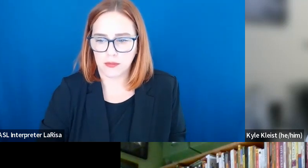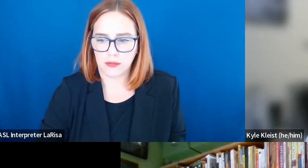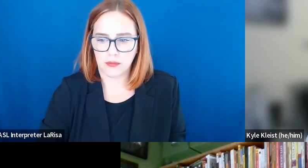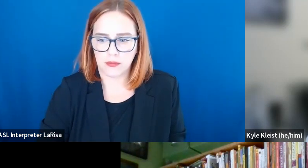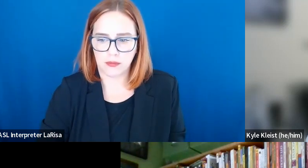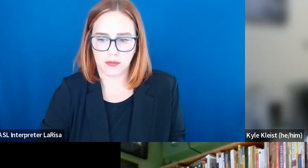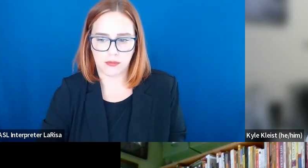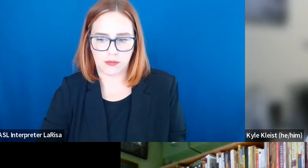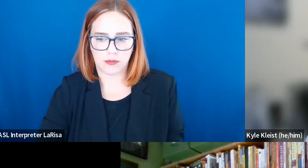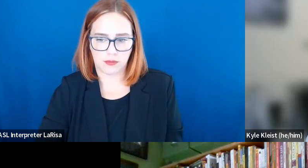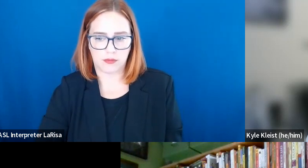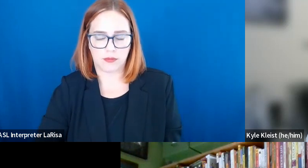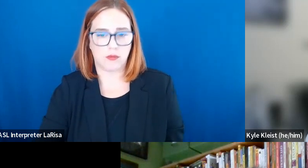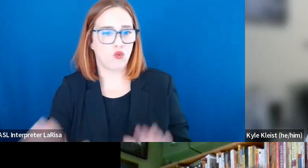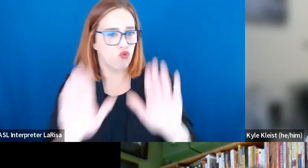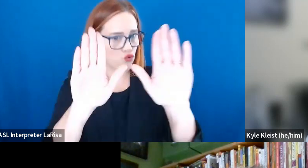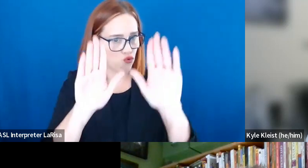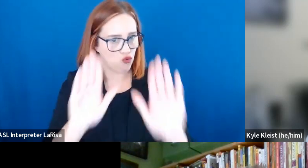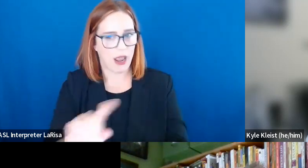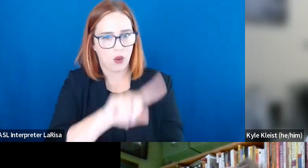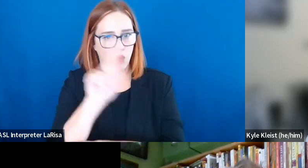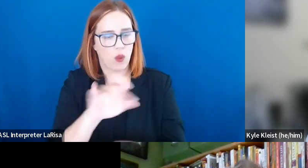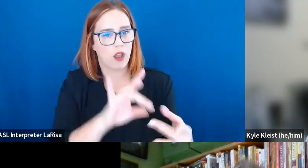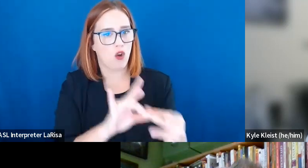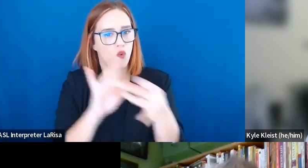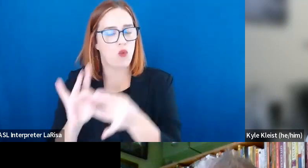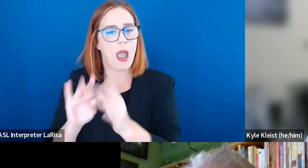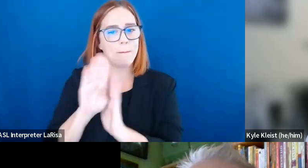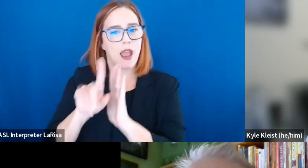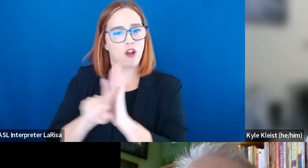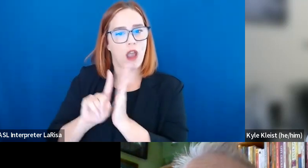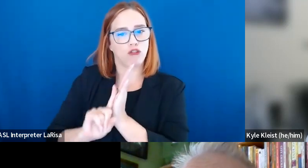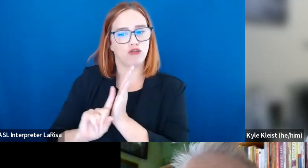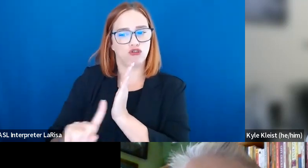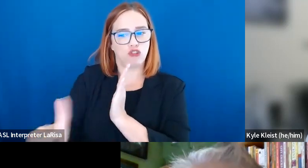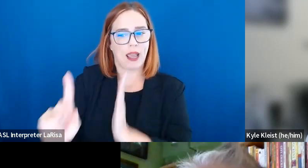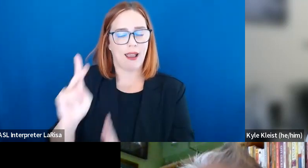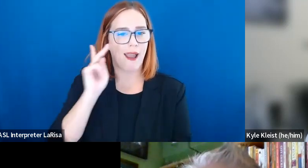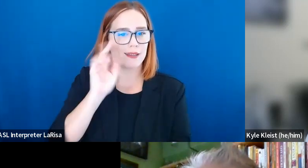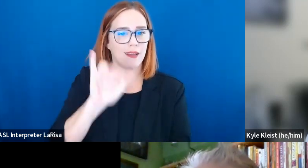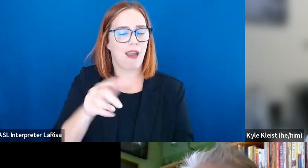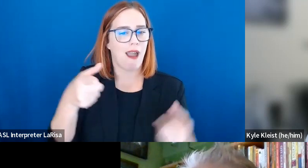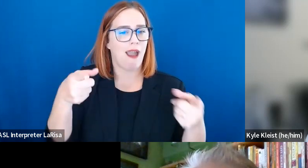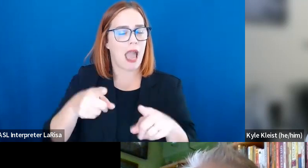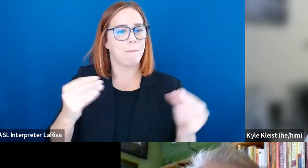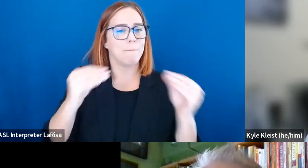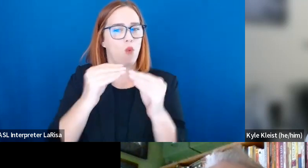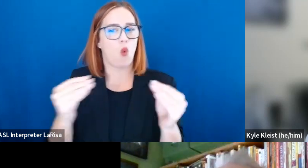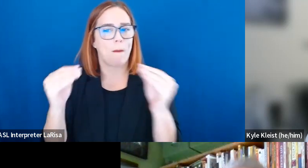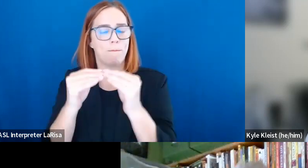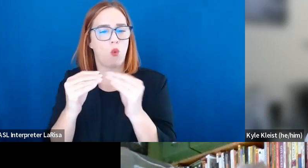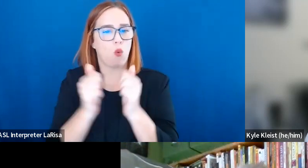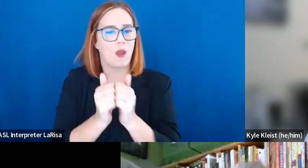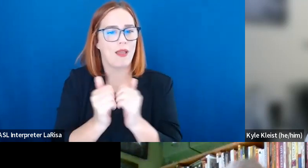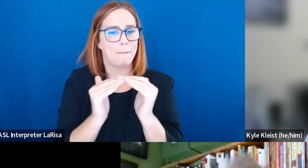Wonderful question around background checks. I see that going on more and more in peer support. It wasn't something that was